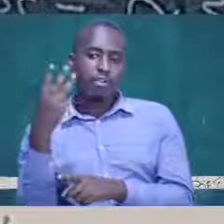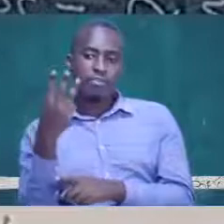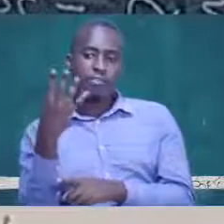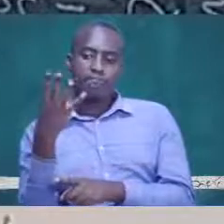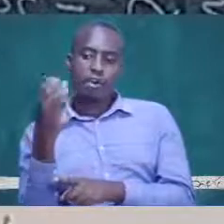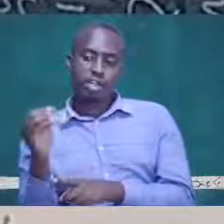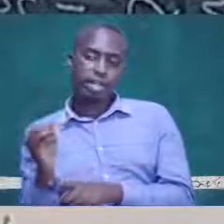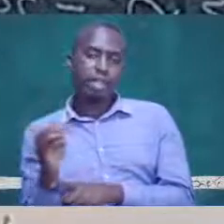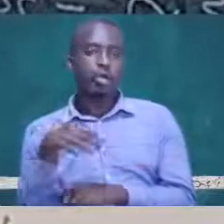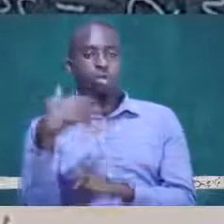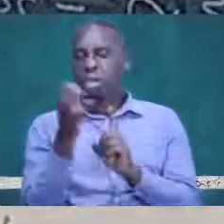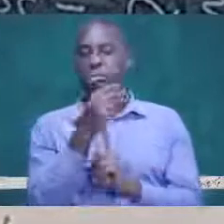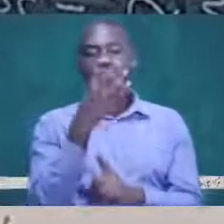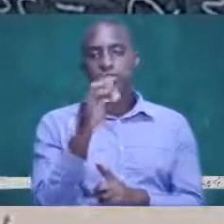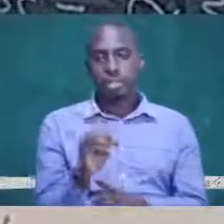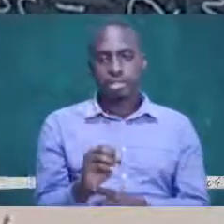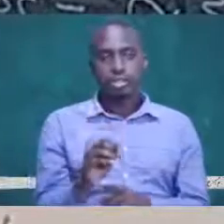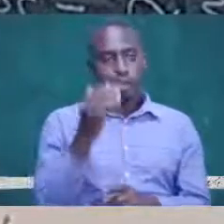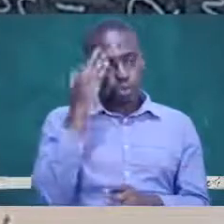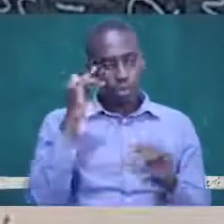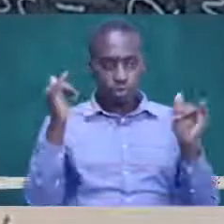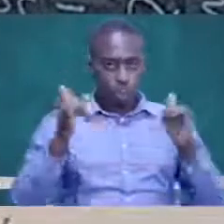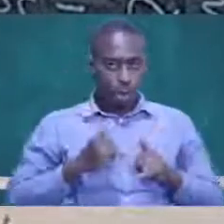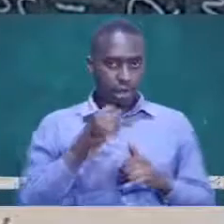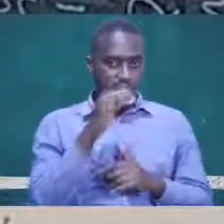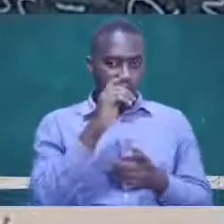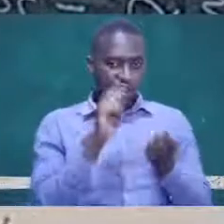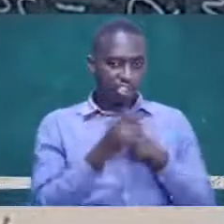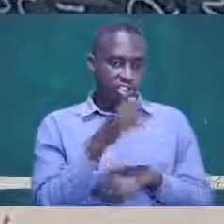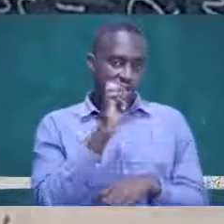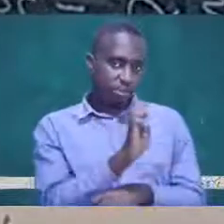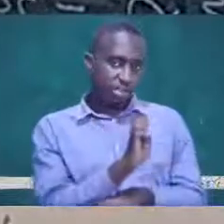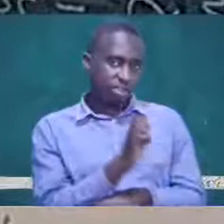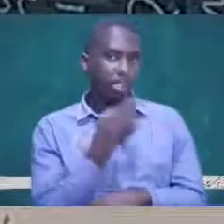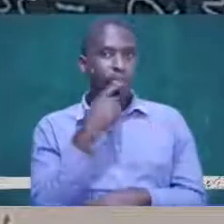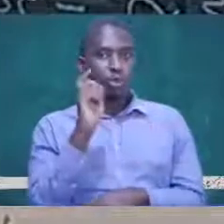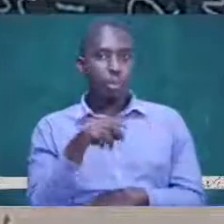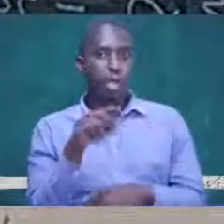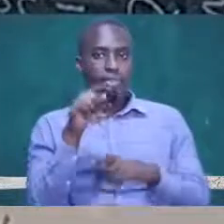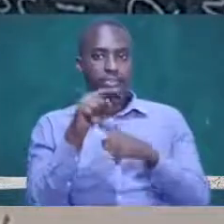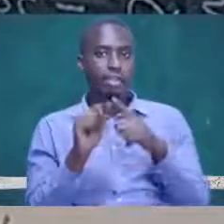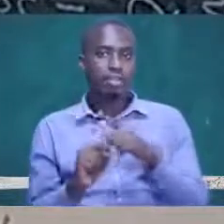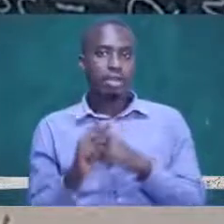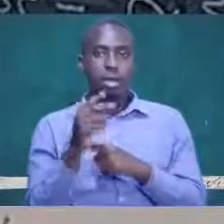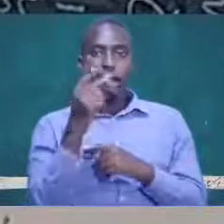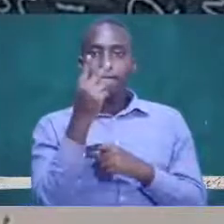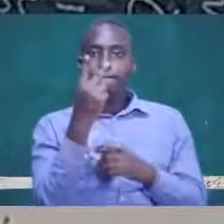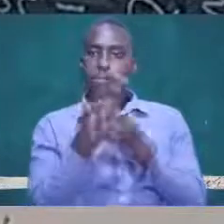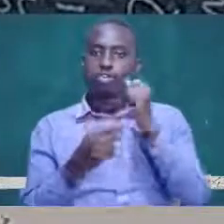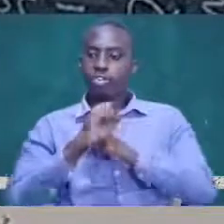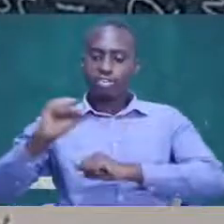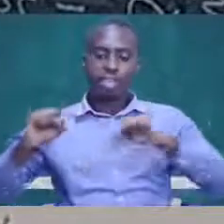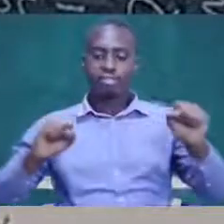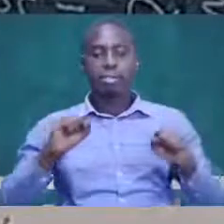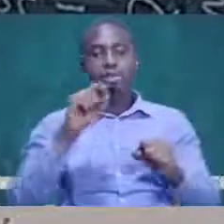get 40. In order to remain with the change in expenditure, we are going to divide both sides by 2. Divide both sides